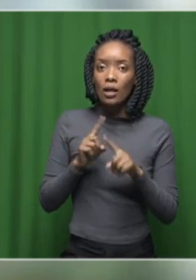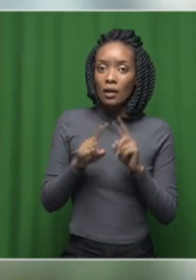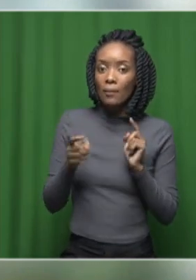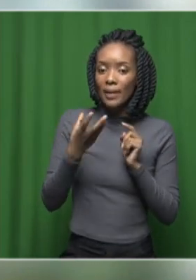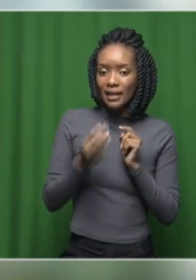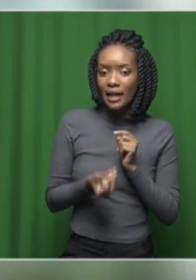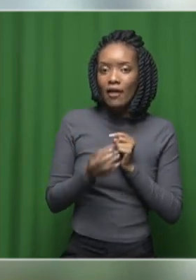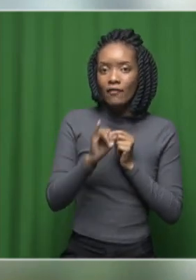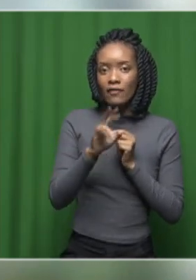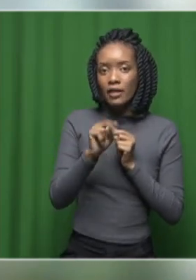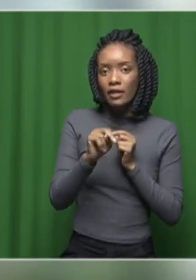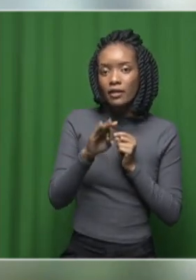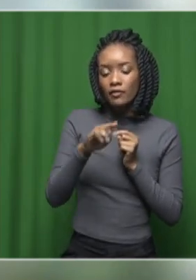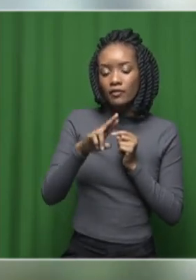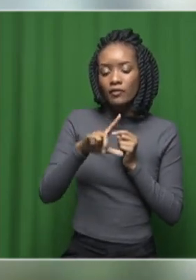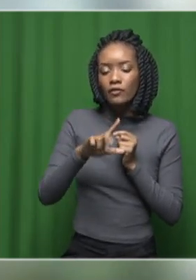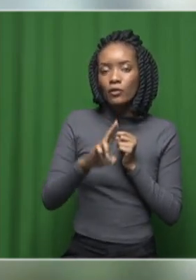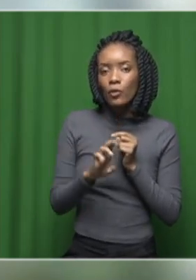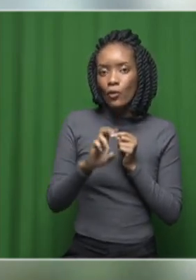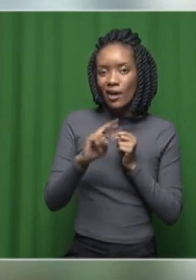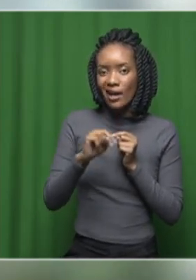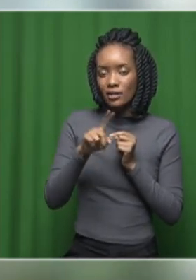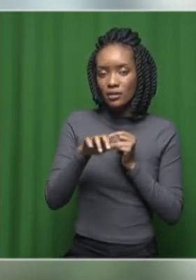lot of influenza. There have been a few